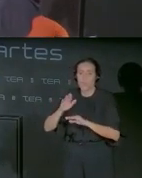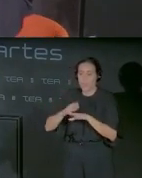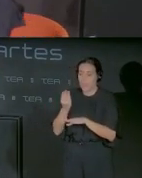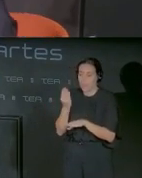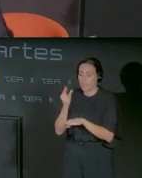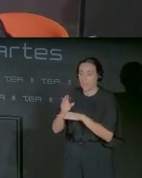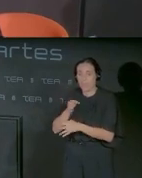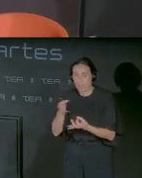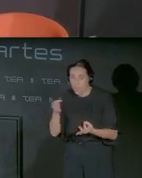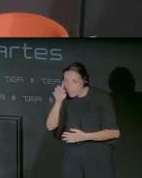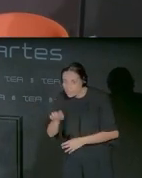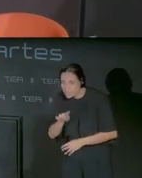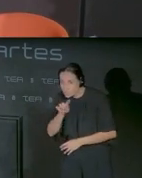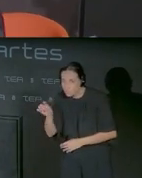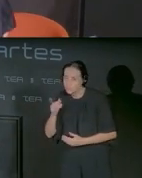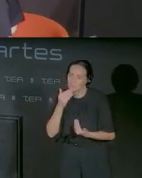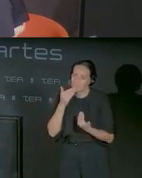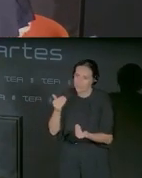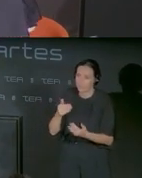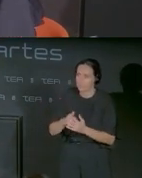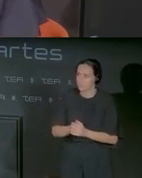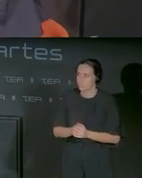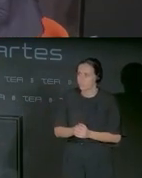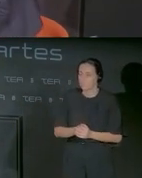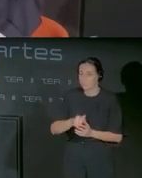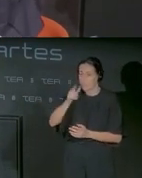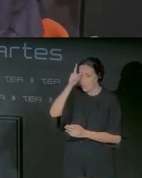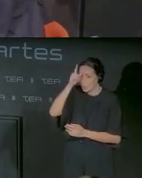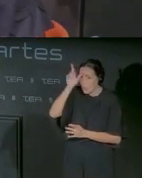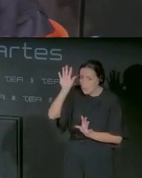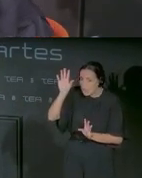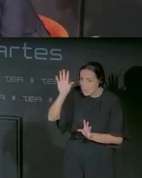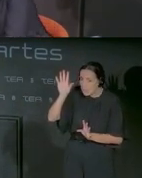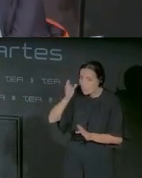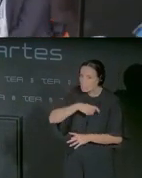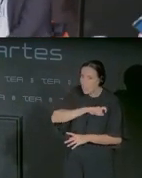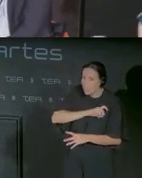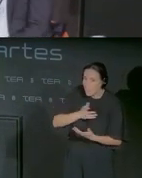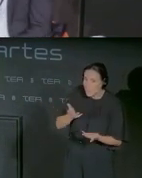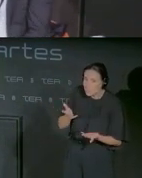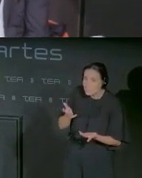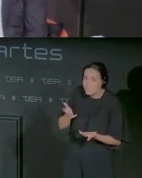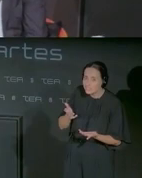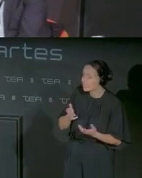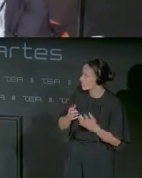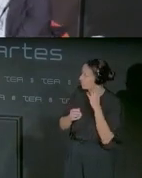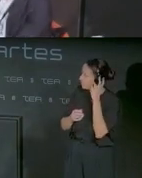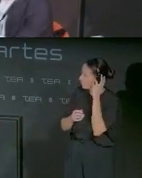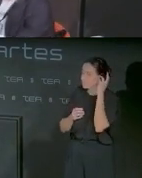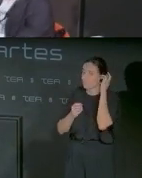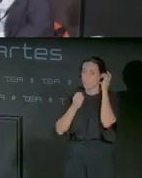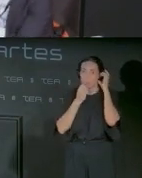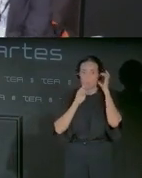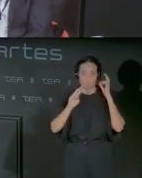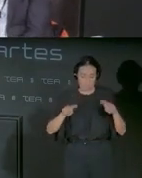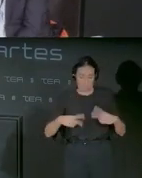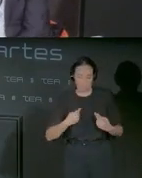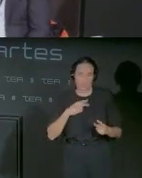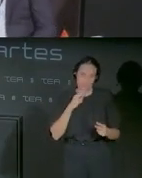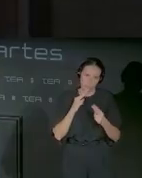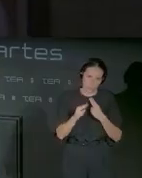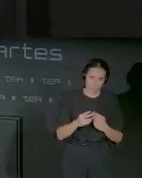Maybe Germany? No? Well, I can pick the question. I think that trying to empower